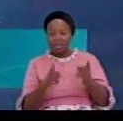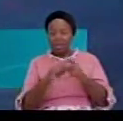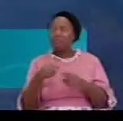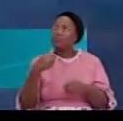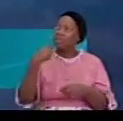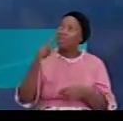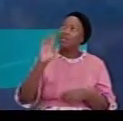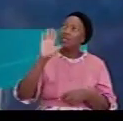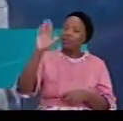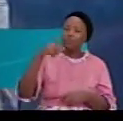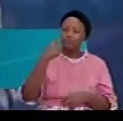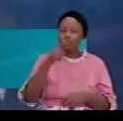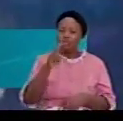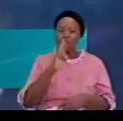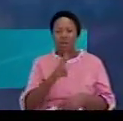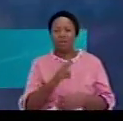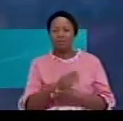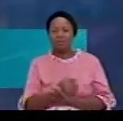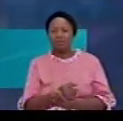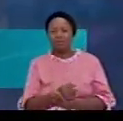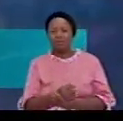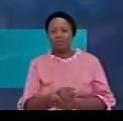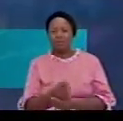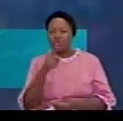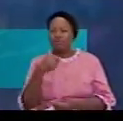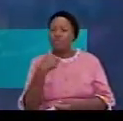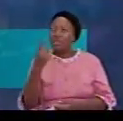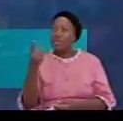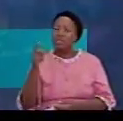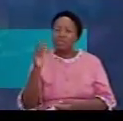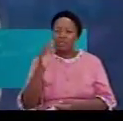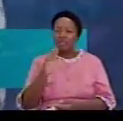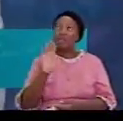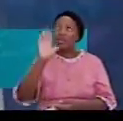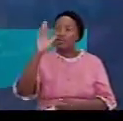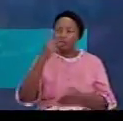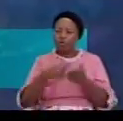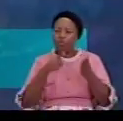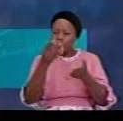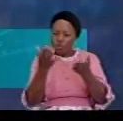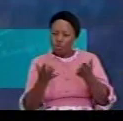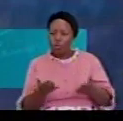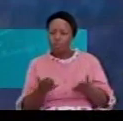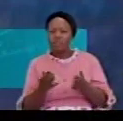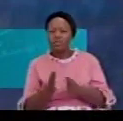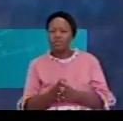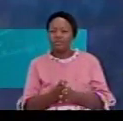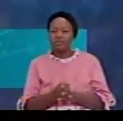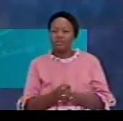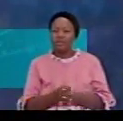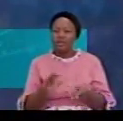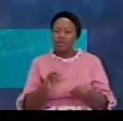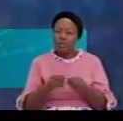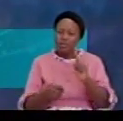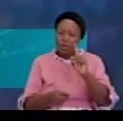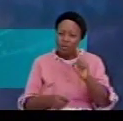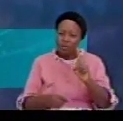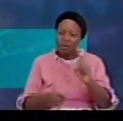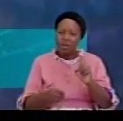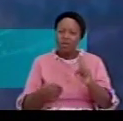who you are. You tell him what you want. Number one, you